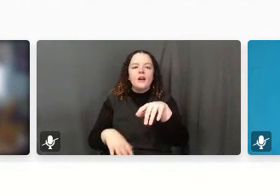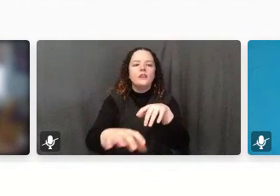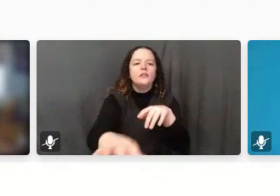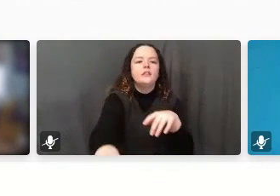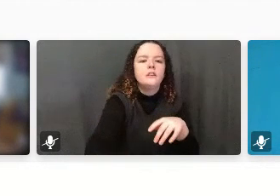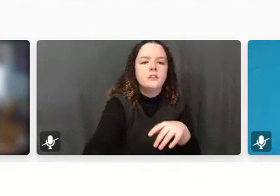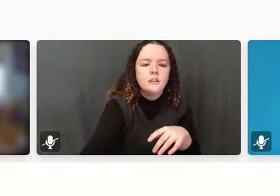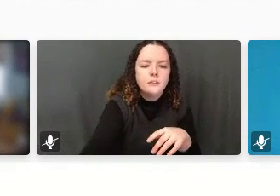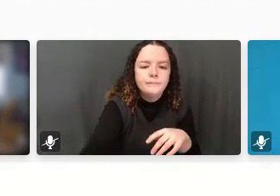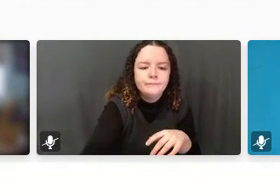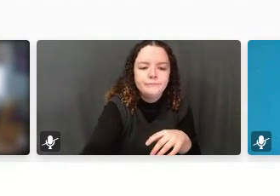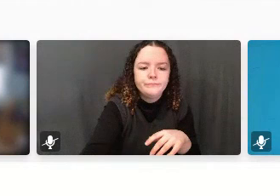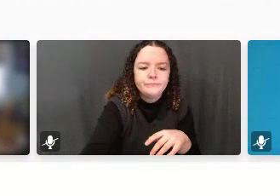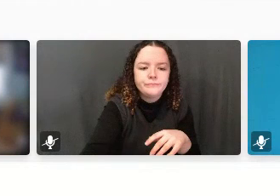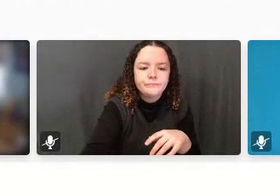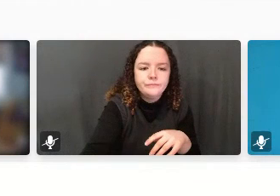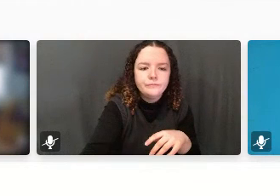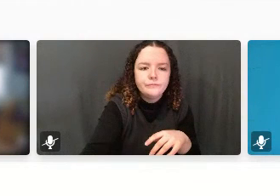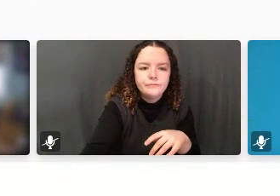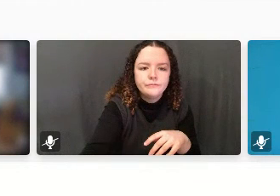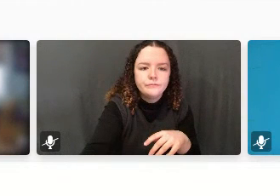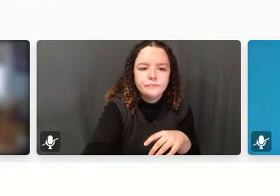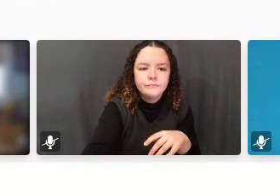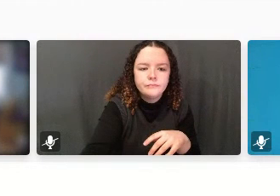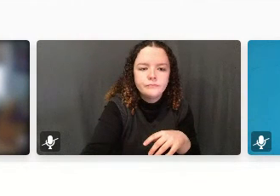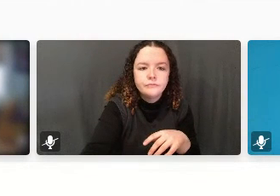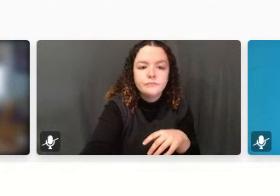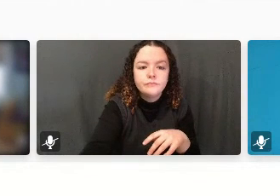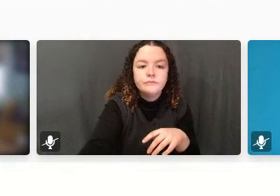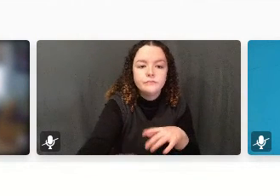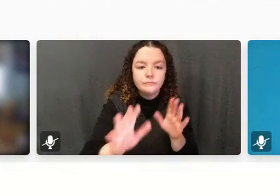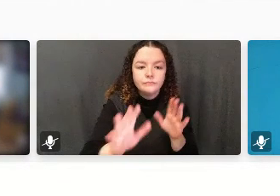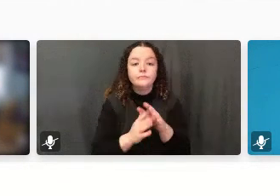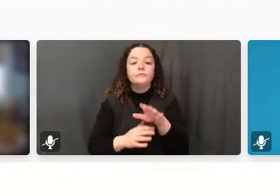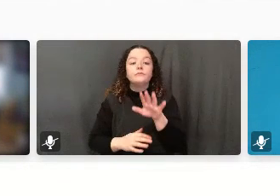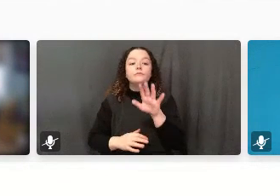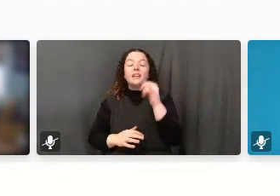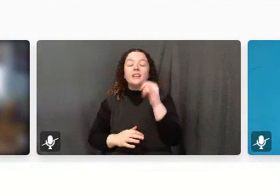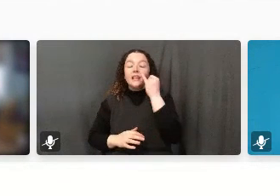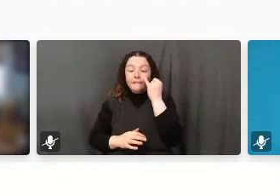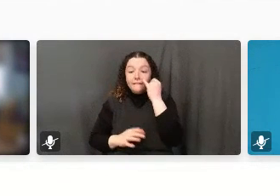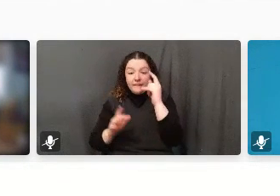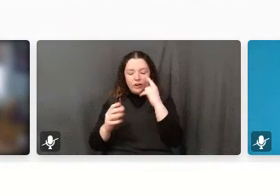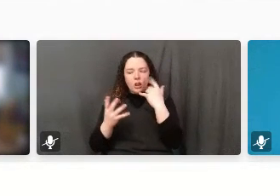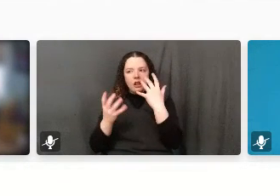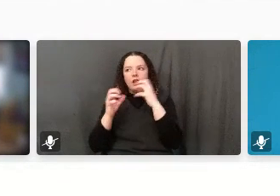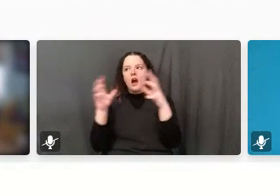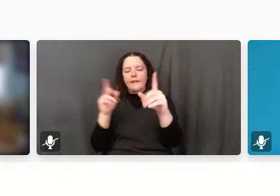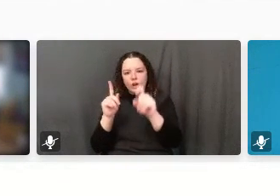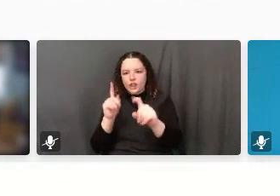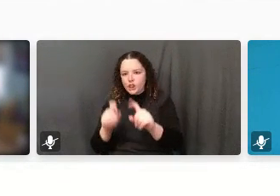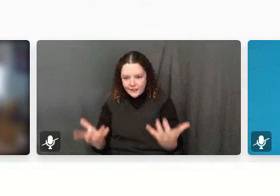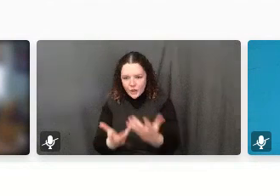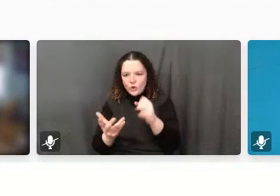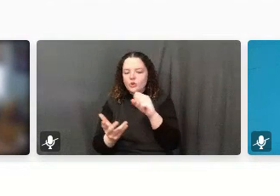do want to try to answer. So if you get an email directly from me over the next week or two, that's me trying to respond to some